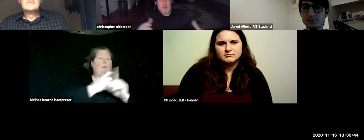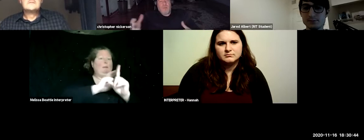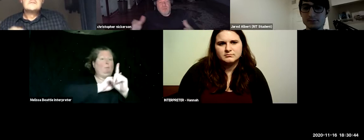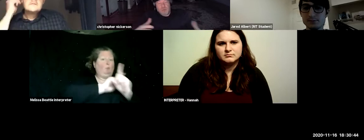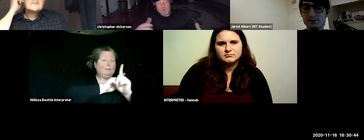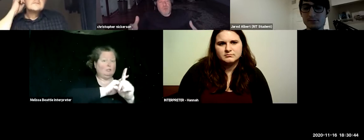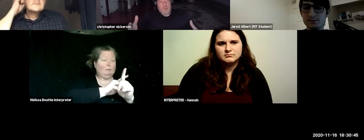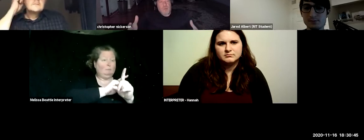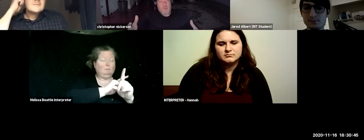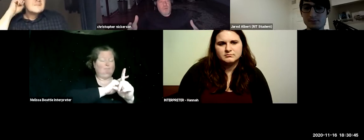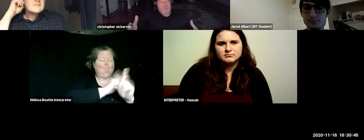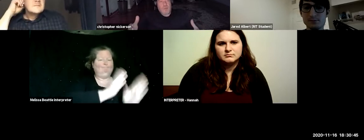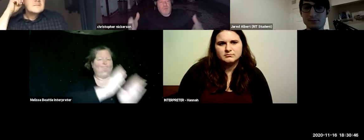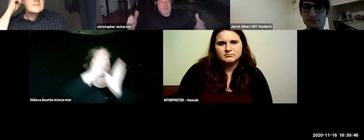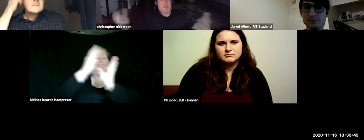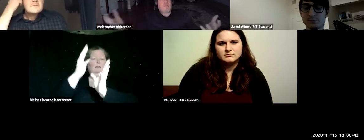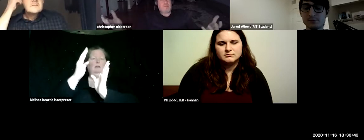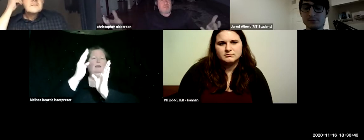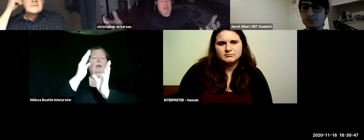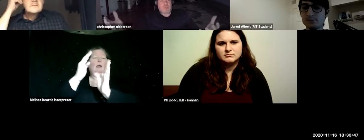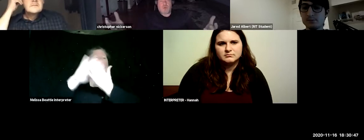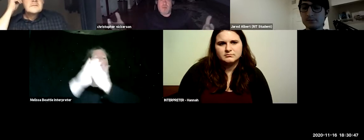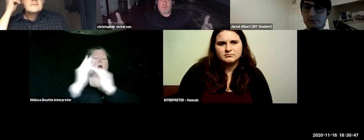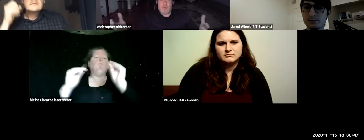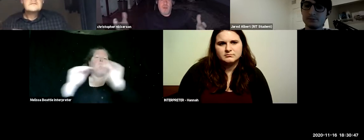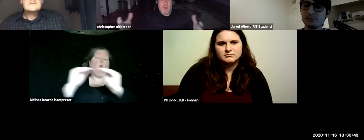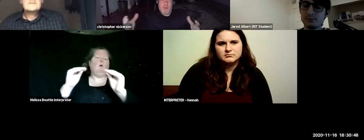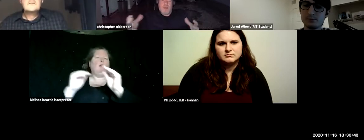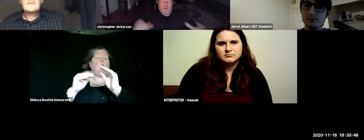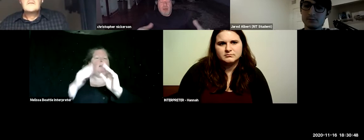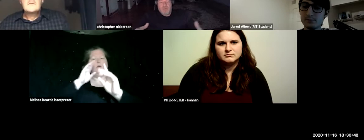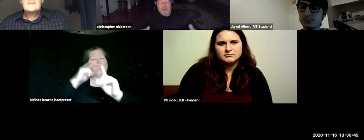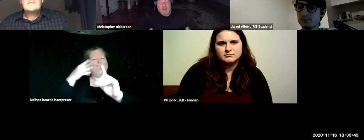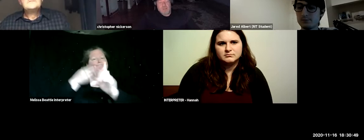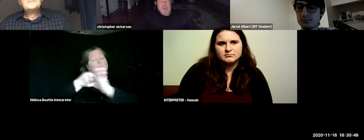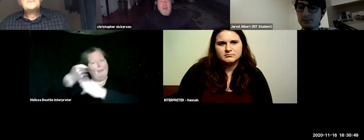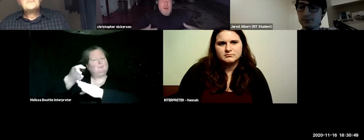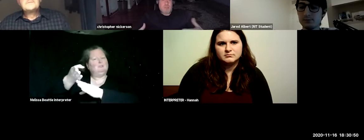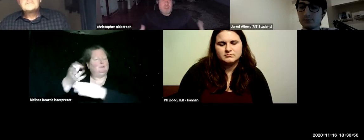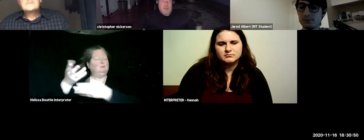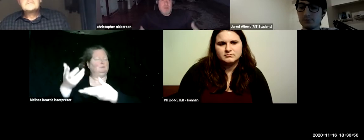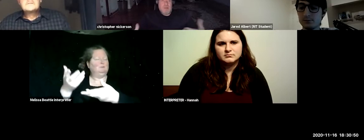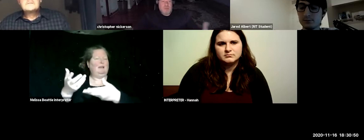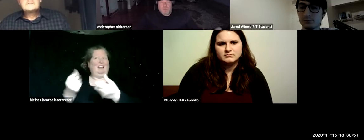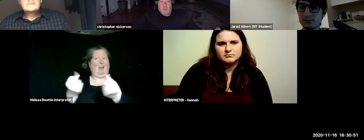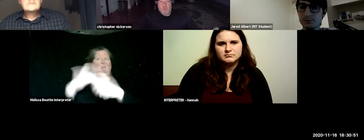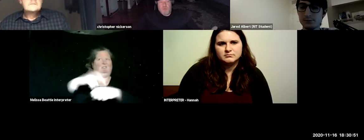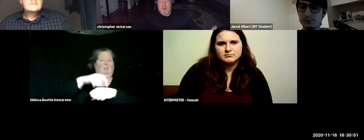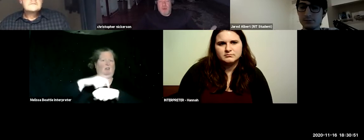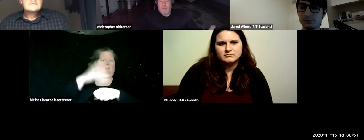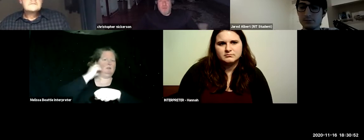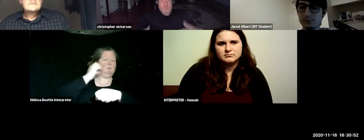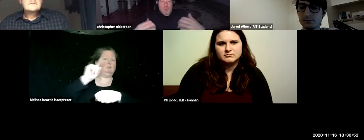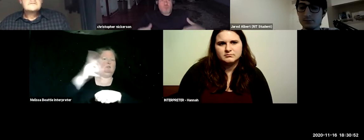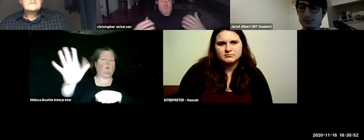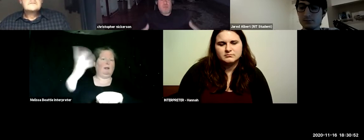you go beyond this sort of journeyman ability to get into master crafting. And a lot of that is how much time and how much experience you've